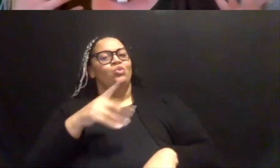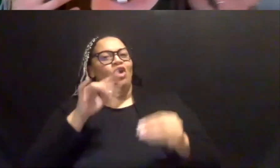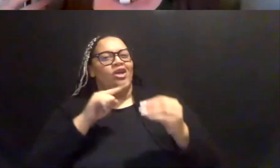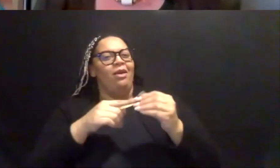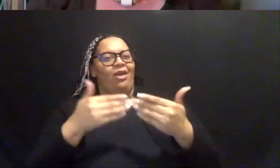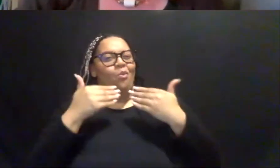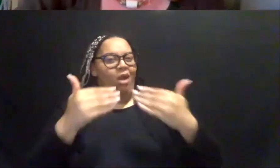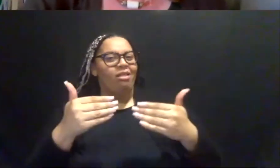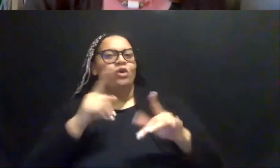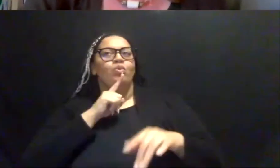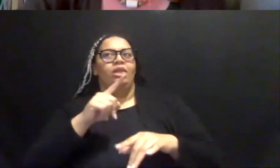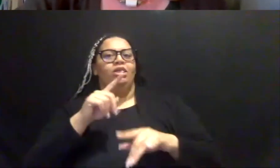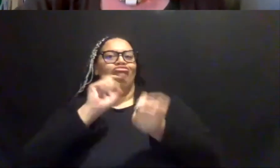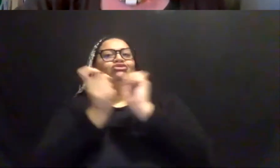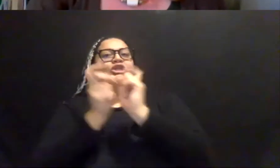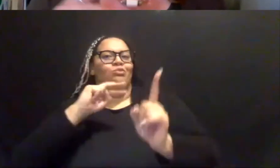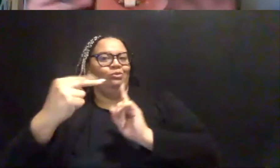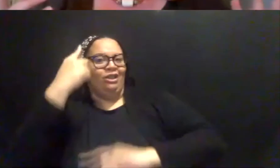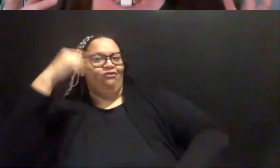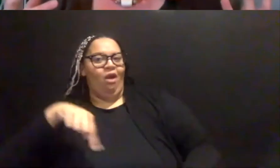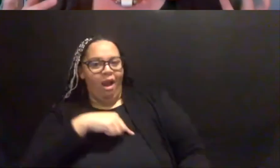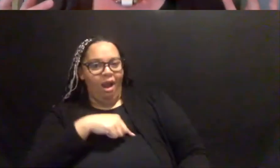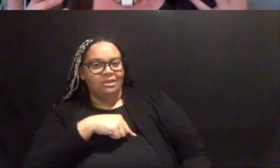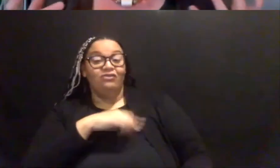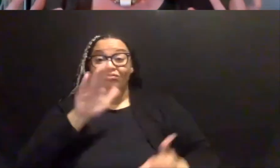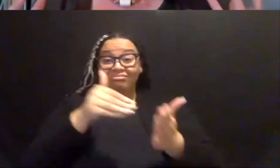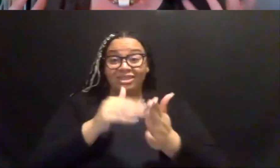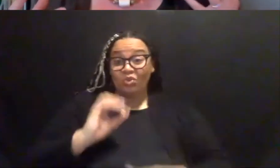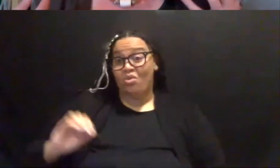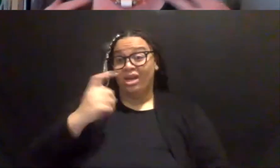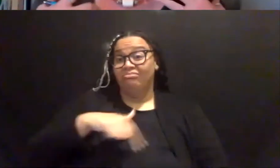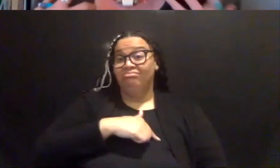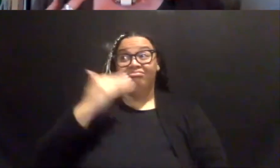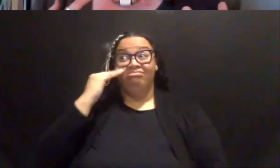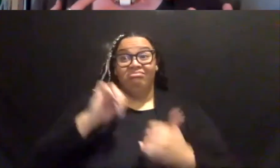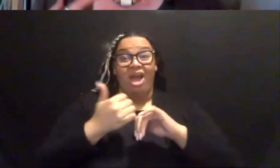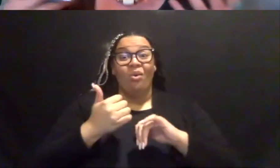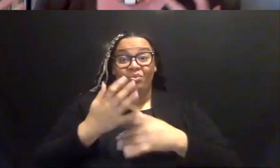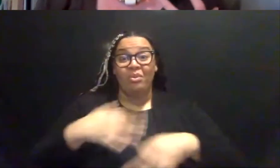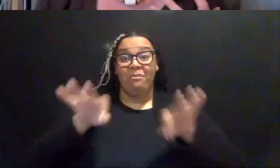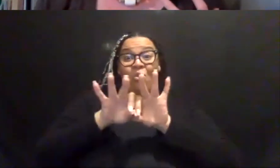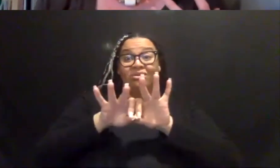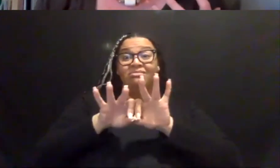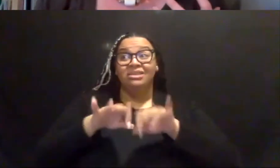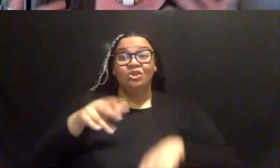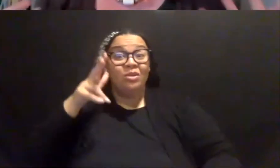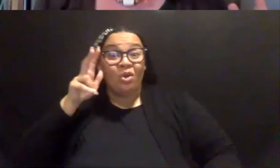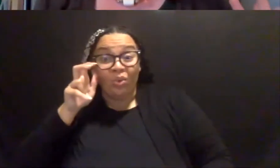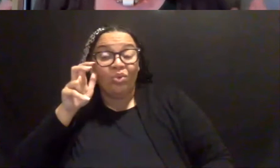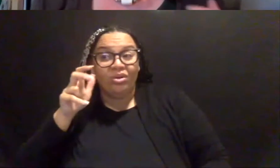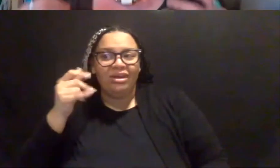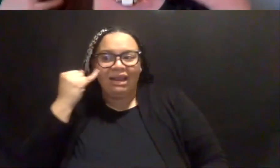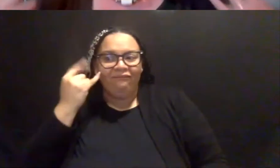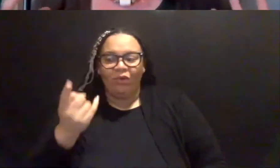into perspective for us. Yeah. And as Central Oregonians, we all know how important it is to be heard when you are in a